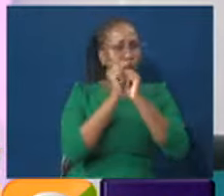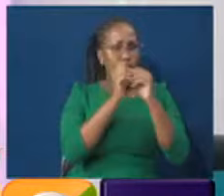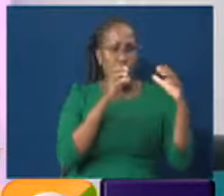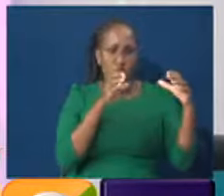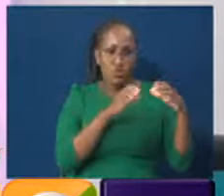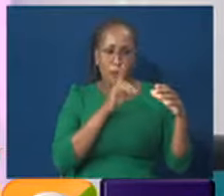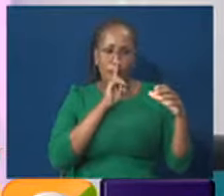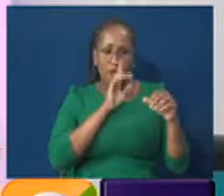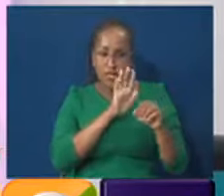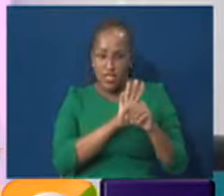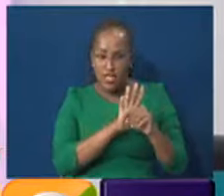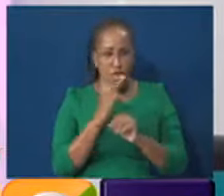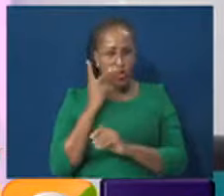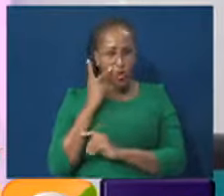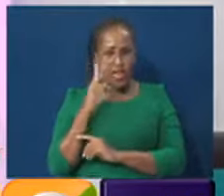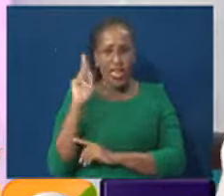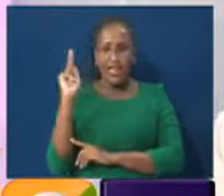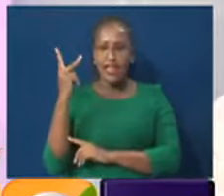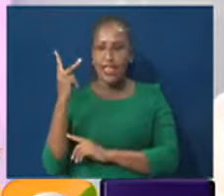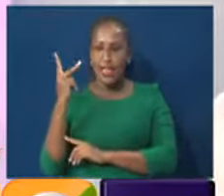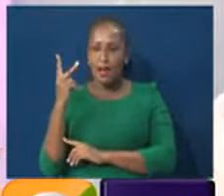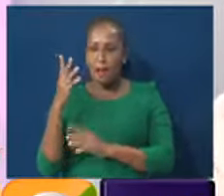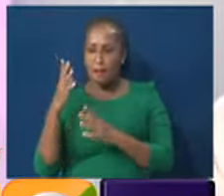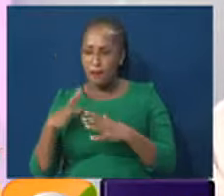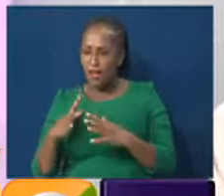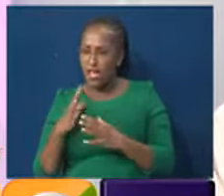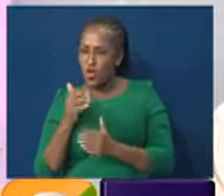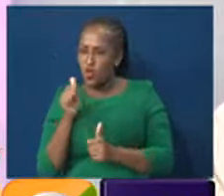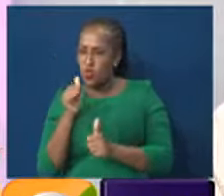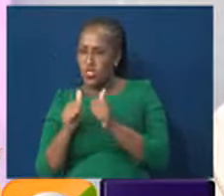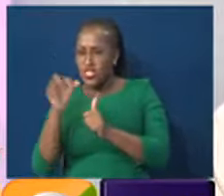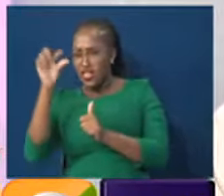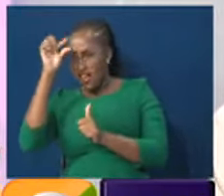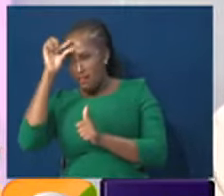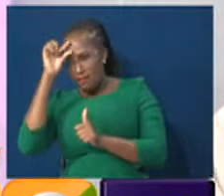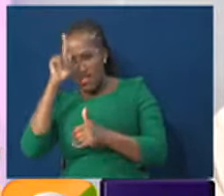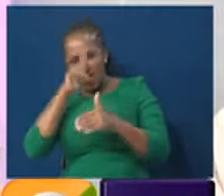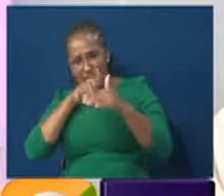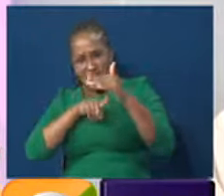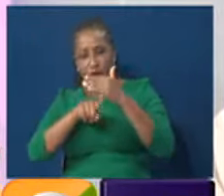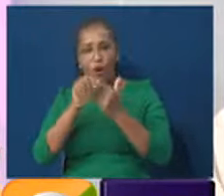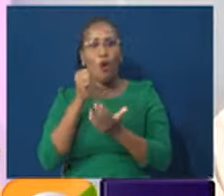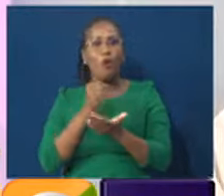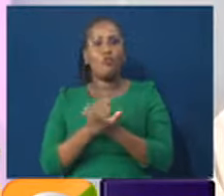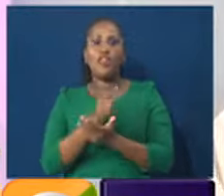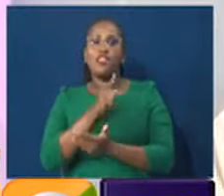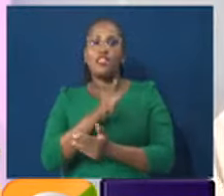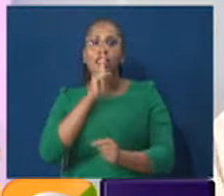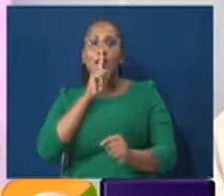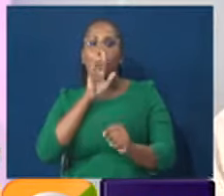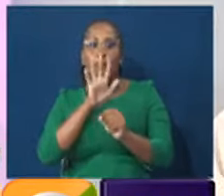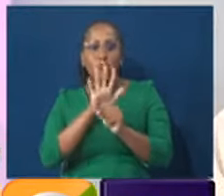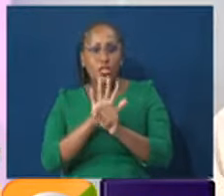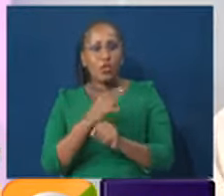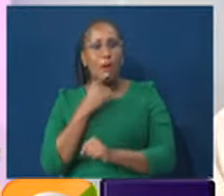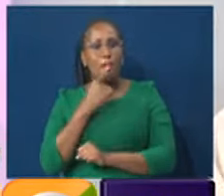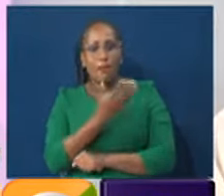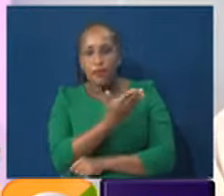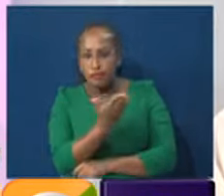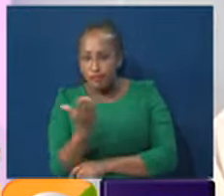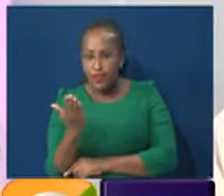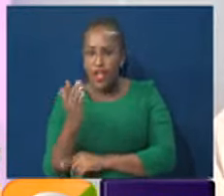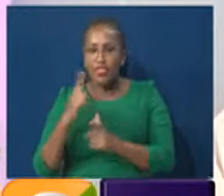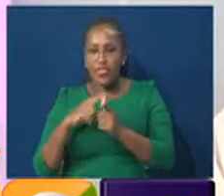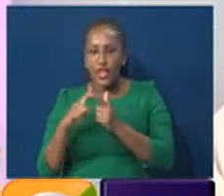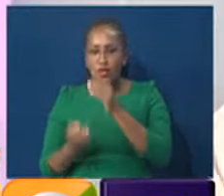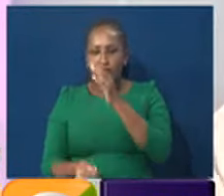them, and said, look, Kenyans, this, if this, whichever government comes into office, these are the promises that they have made for you. And so we came